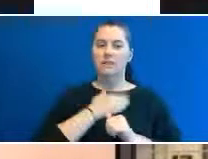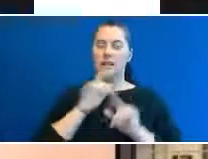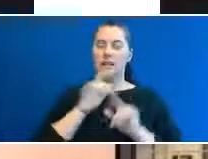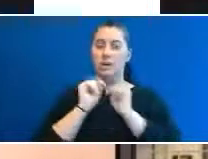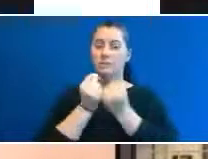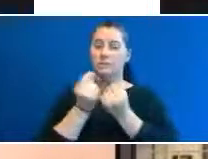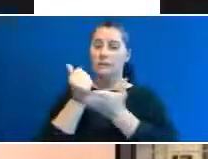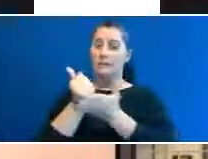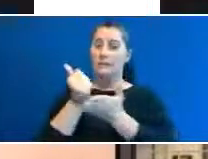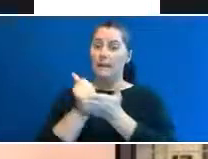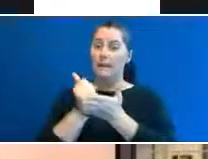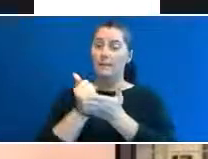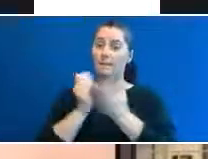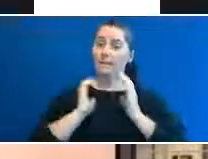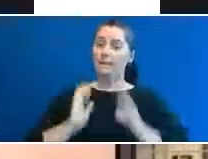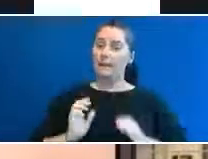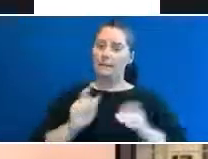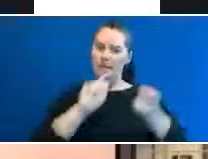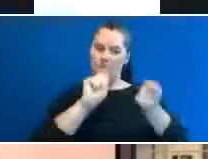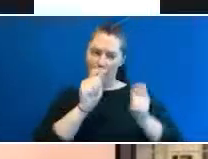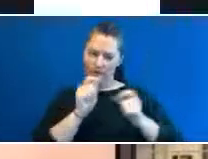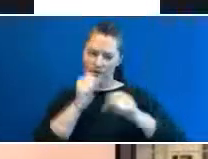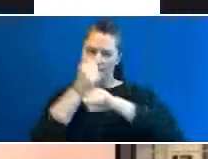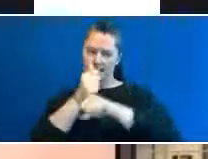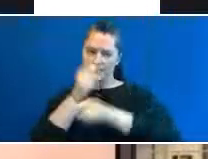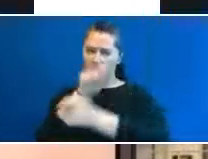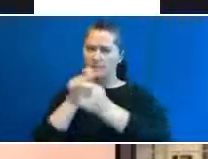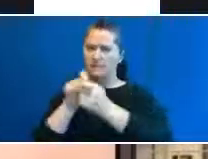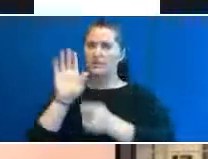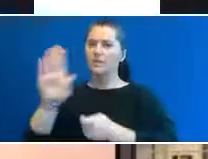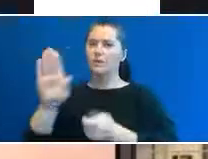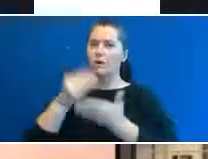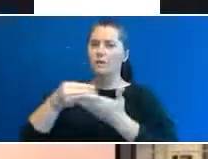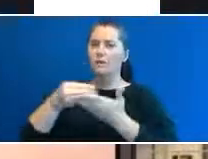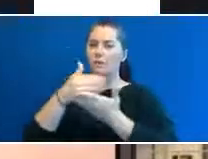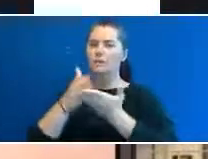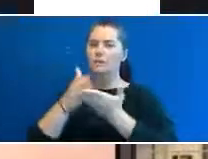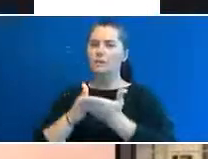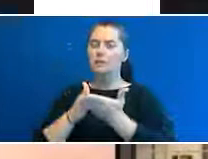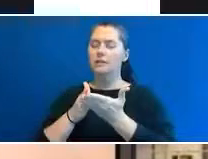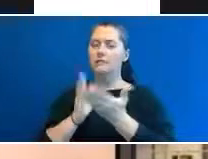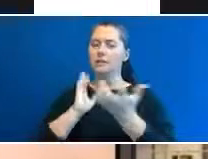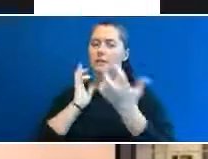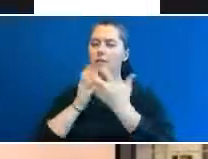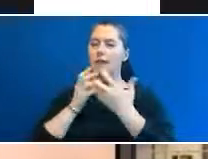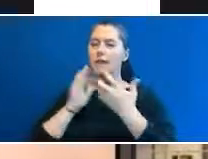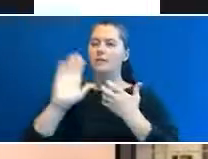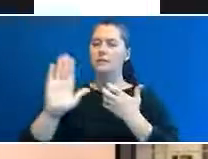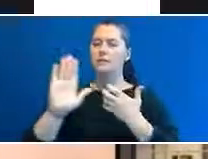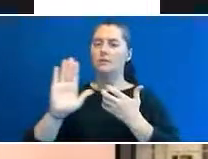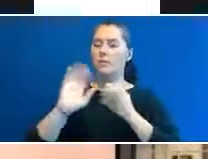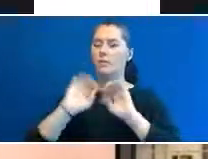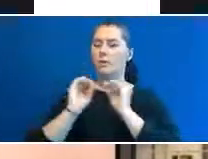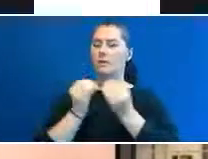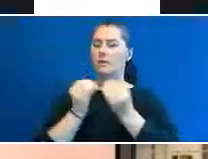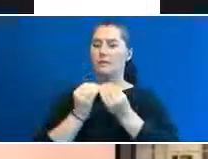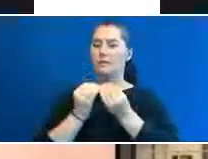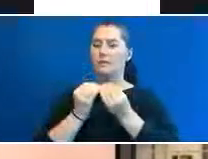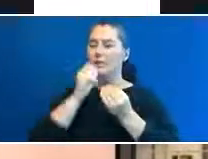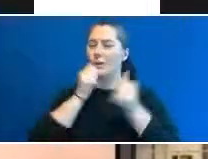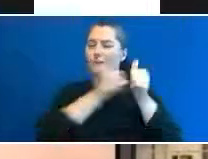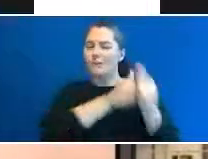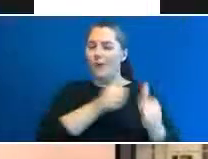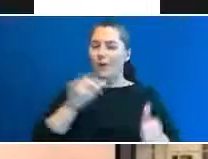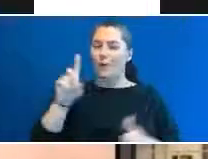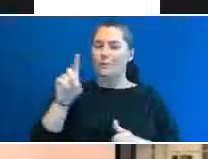you customize and set up your budgets so that it matches up with how your organization is set up. You don't have to match up with how DIVVY's set up.